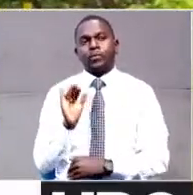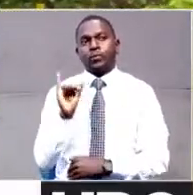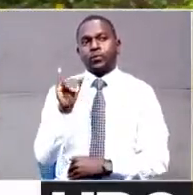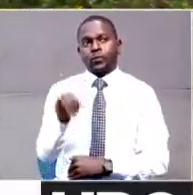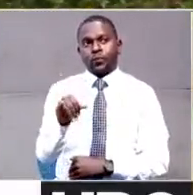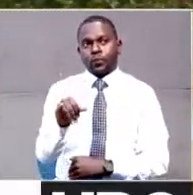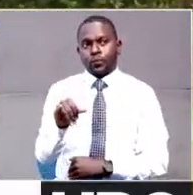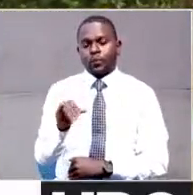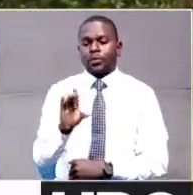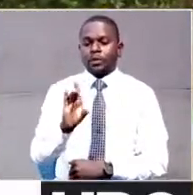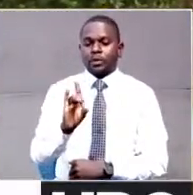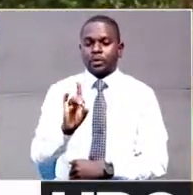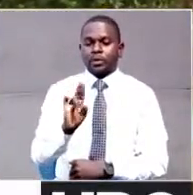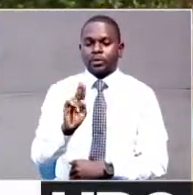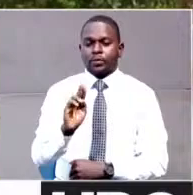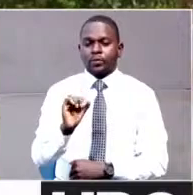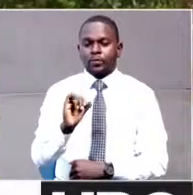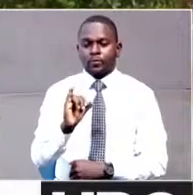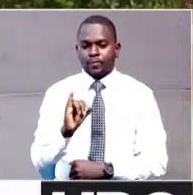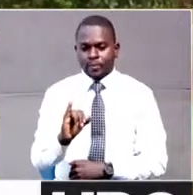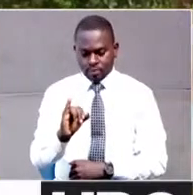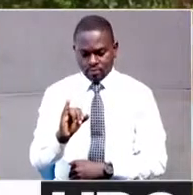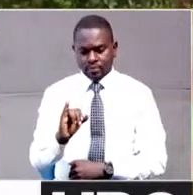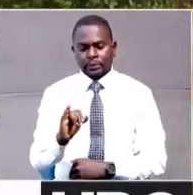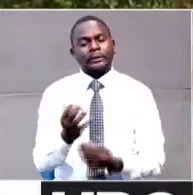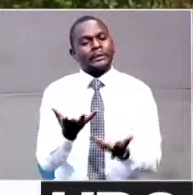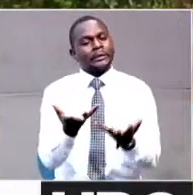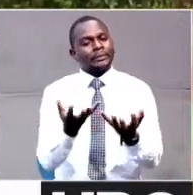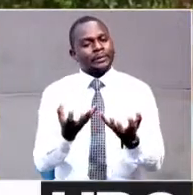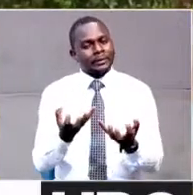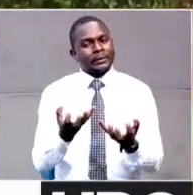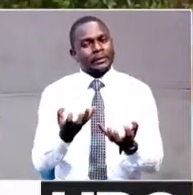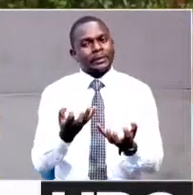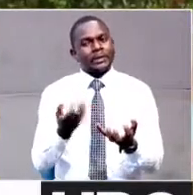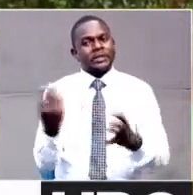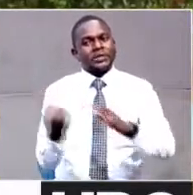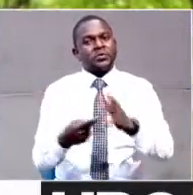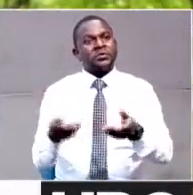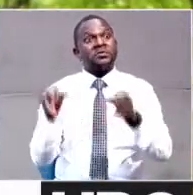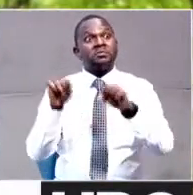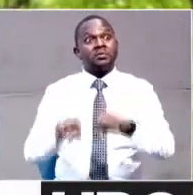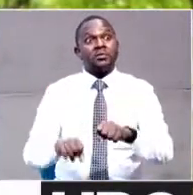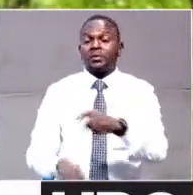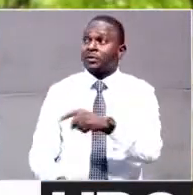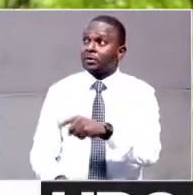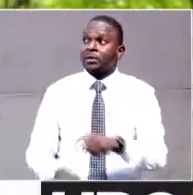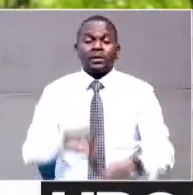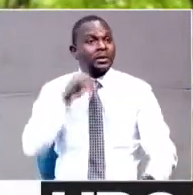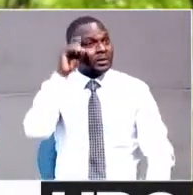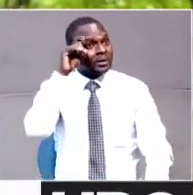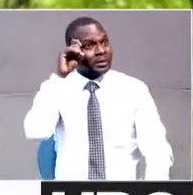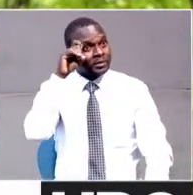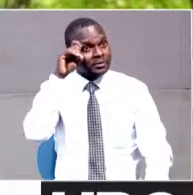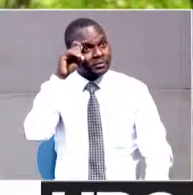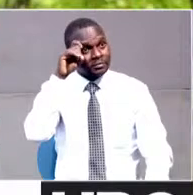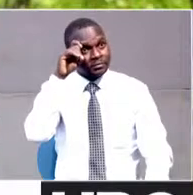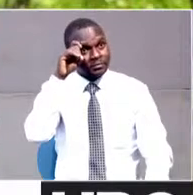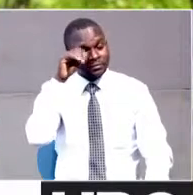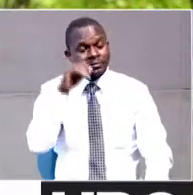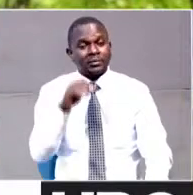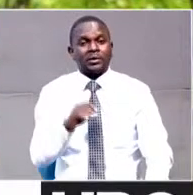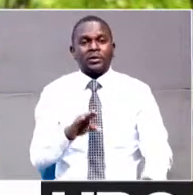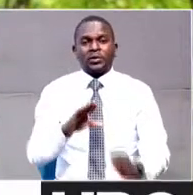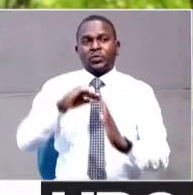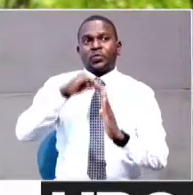airport in Dubai, she met the unexpected. Then he drove the car. He thought he was taking me maybe to